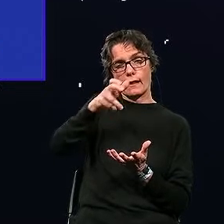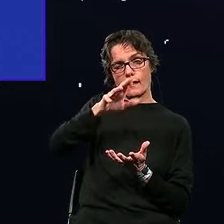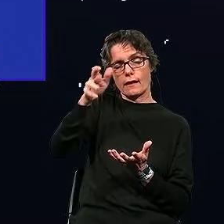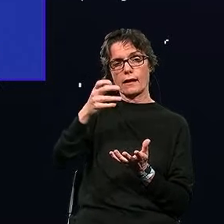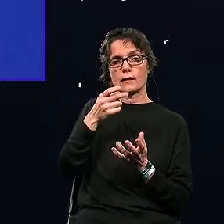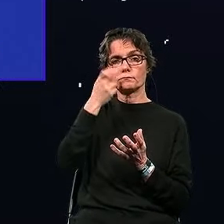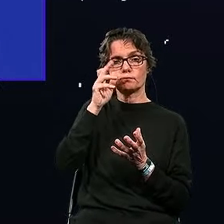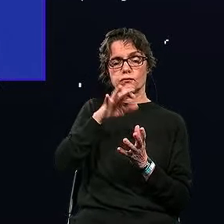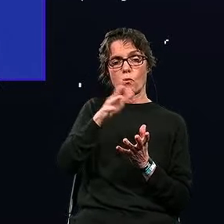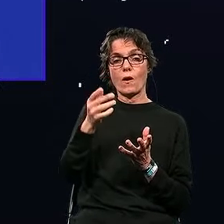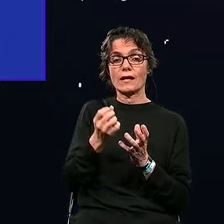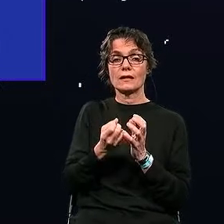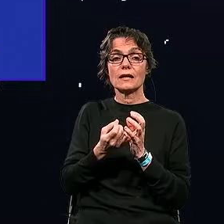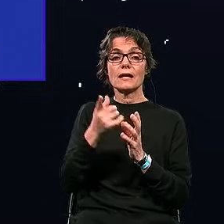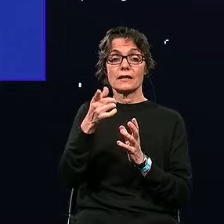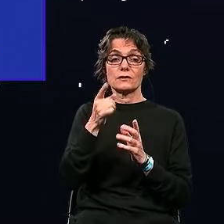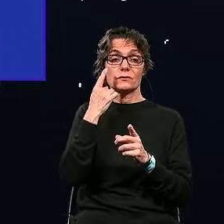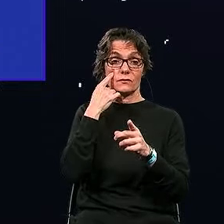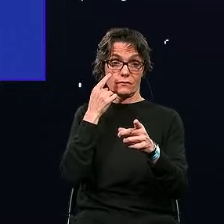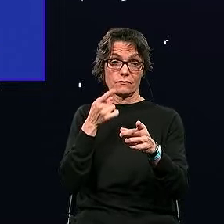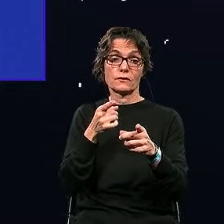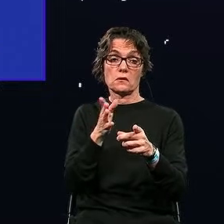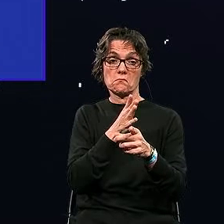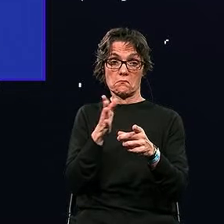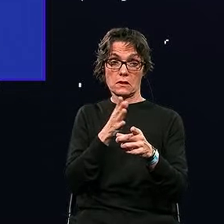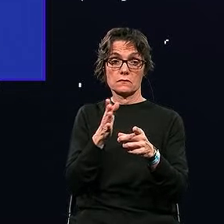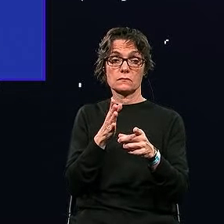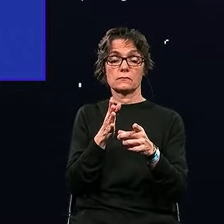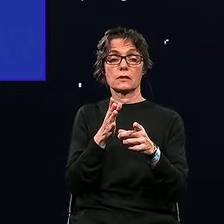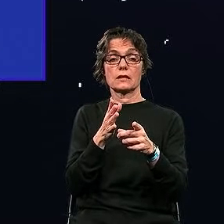you can see that's about plus or minus